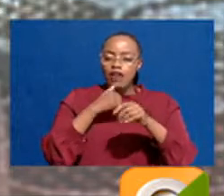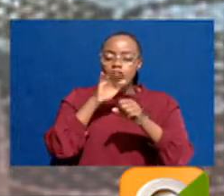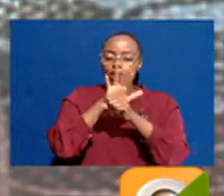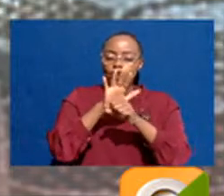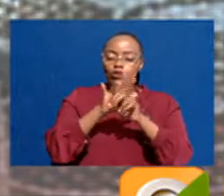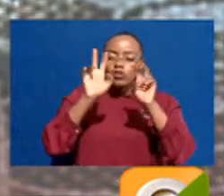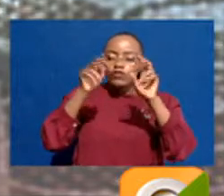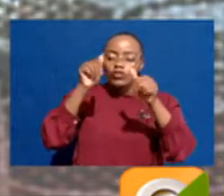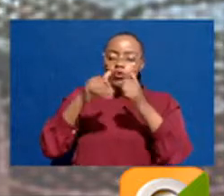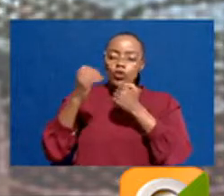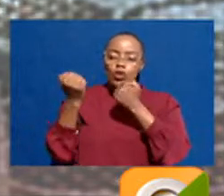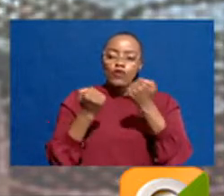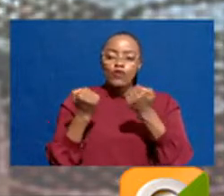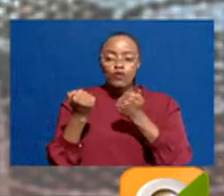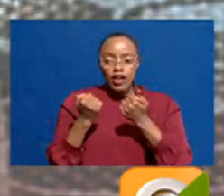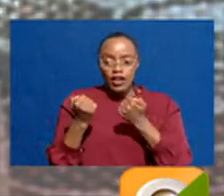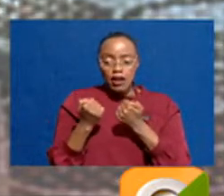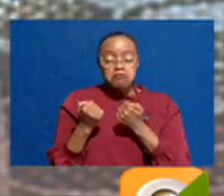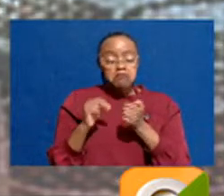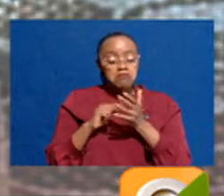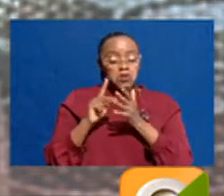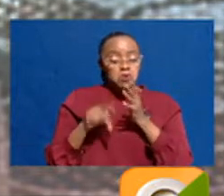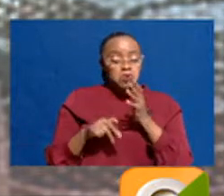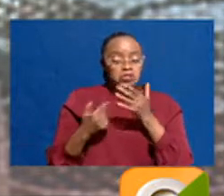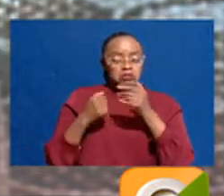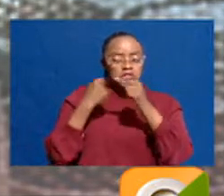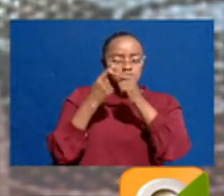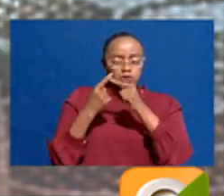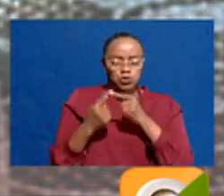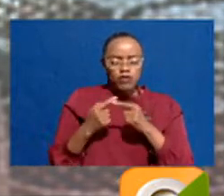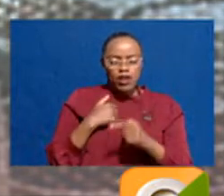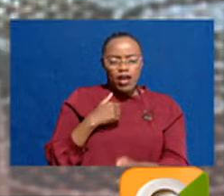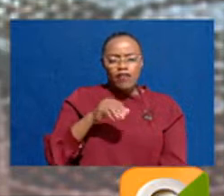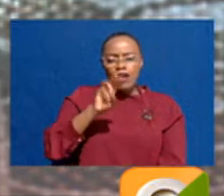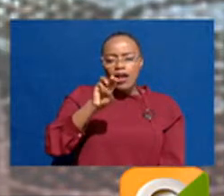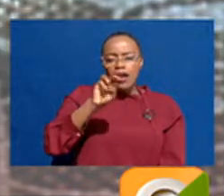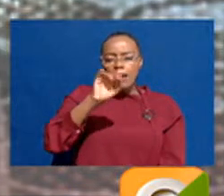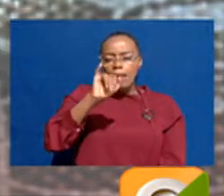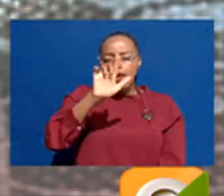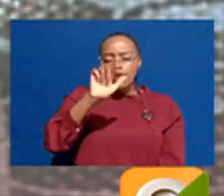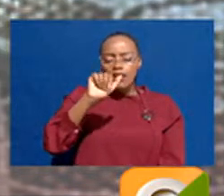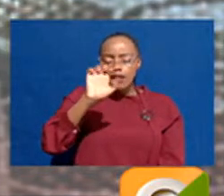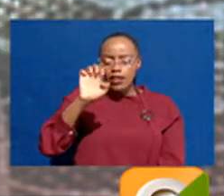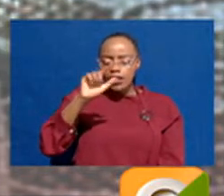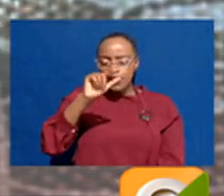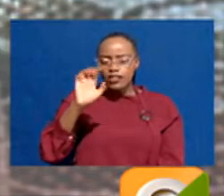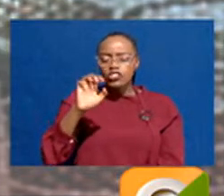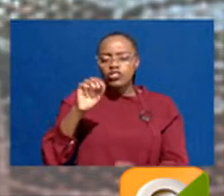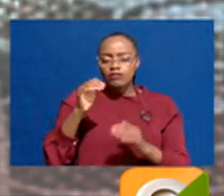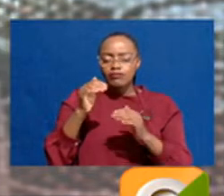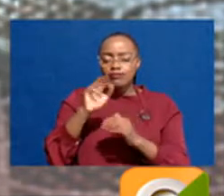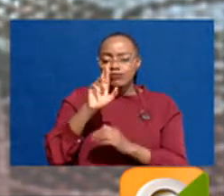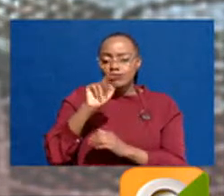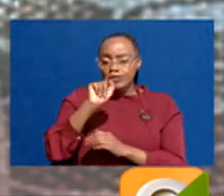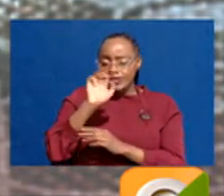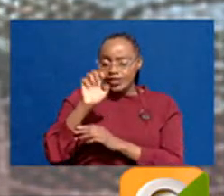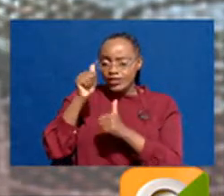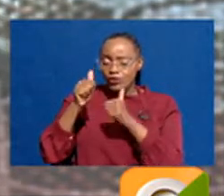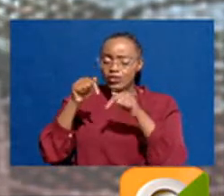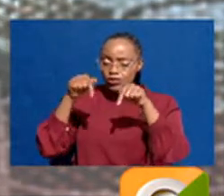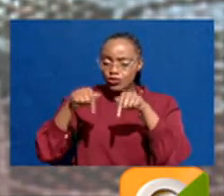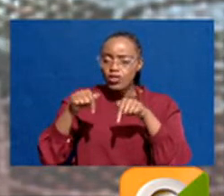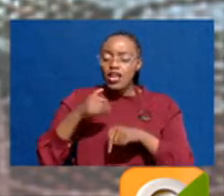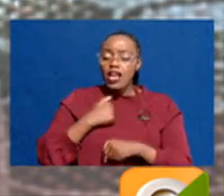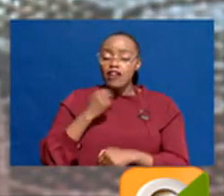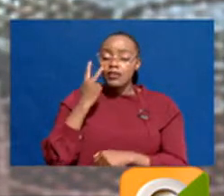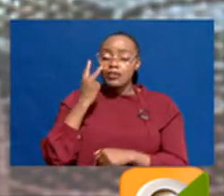components for a car, mm-hmm. and then comes up with a mileage rate. right? So in fact, what we have today that you